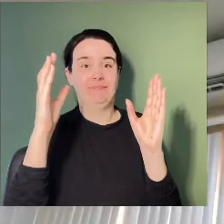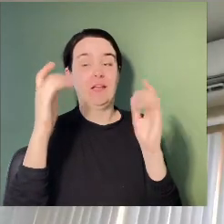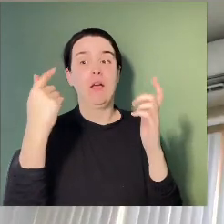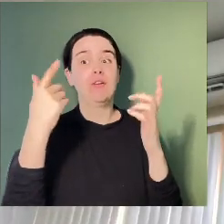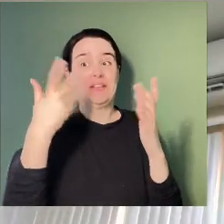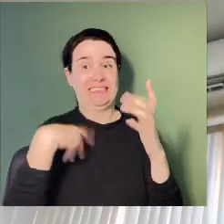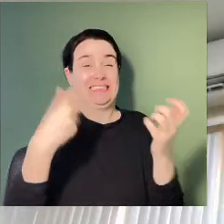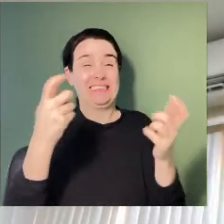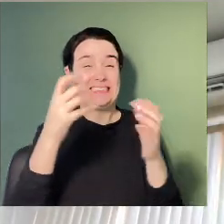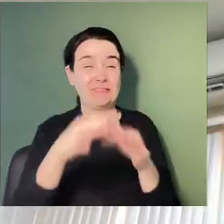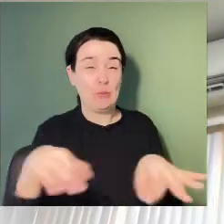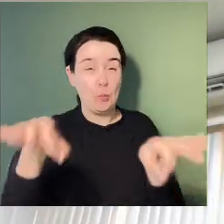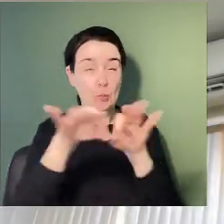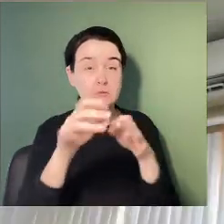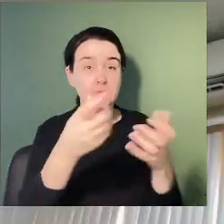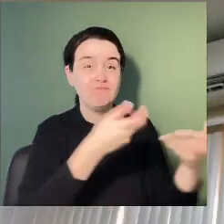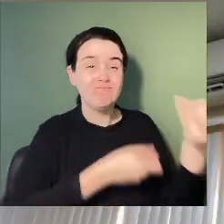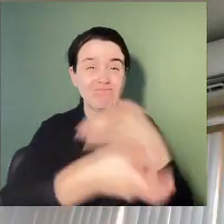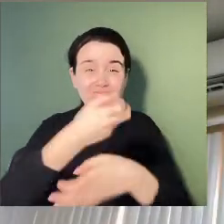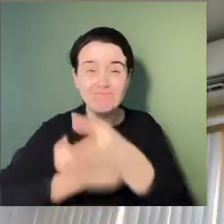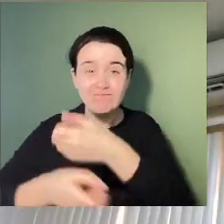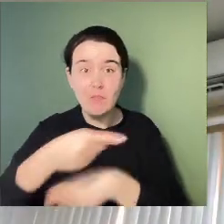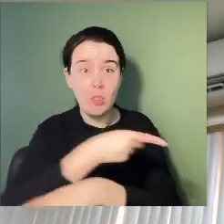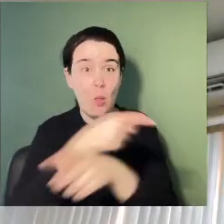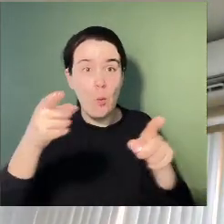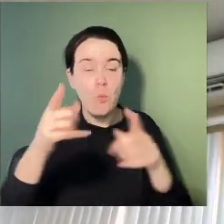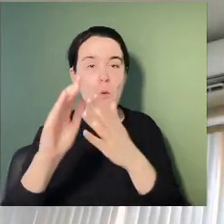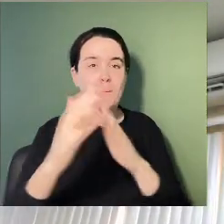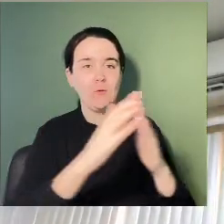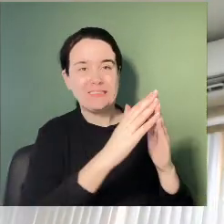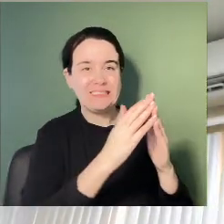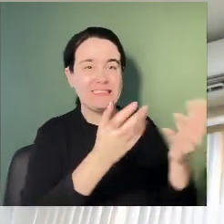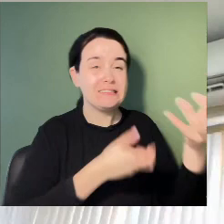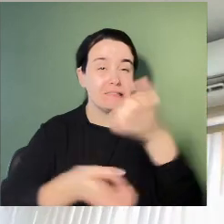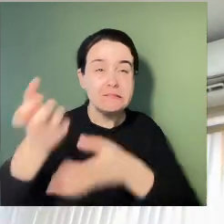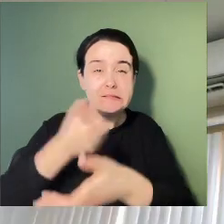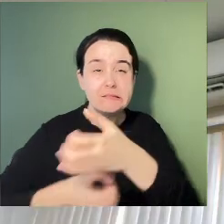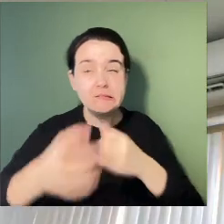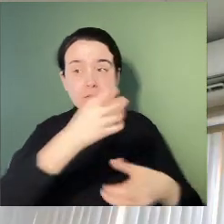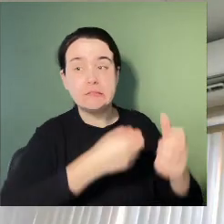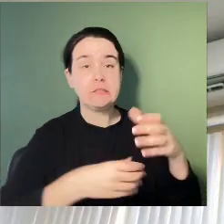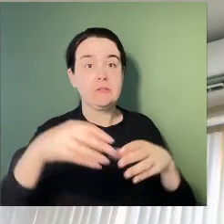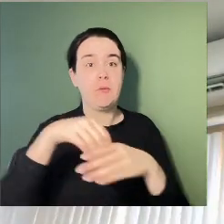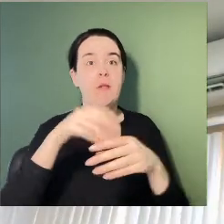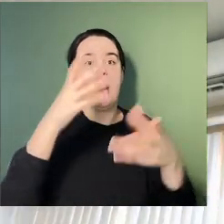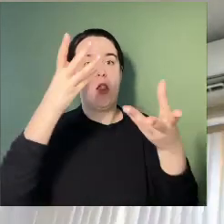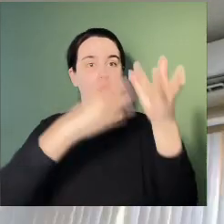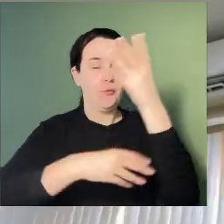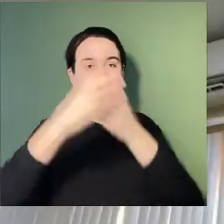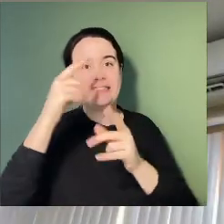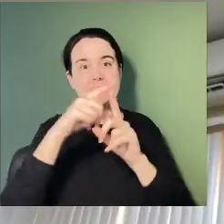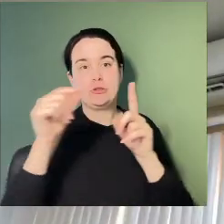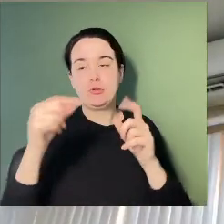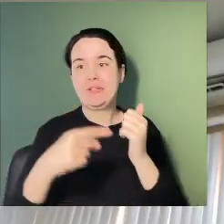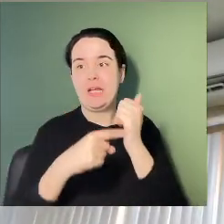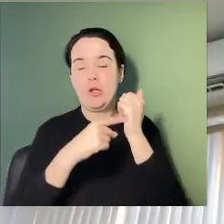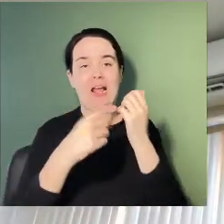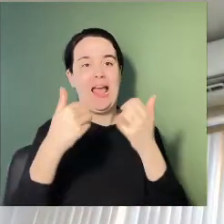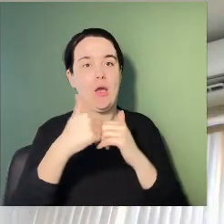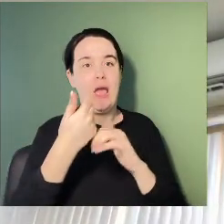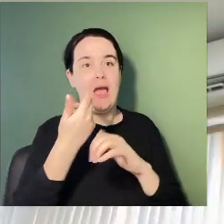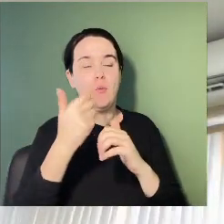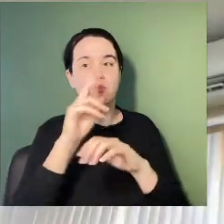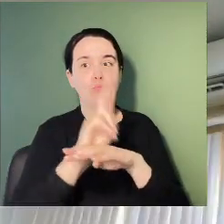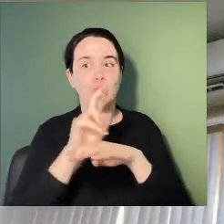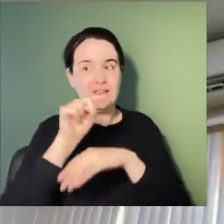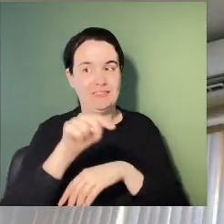in the more sort of traditional ways of interaction. Thank you, Robin, and Yvonne also